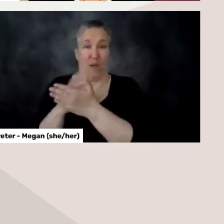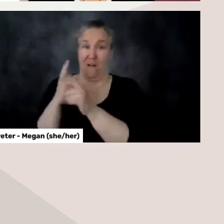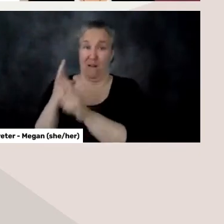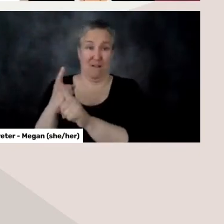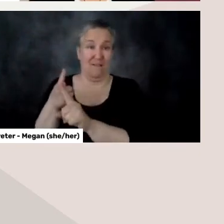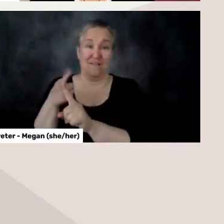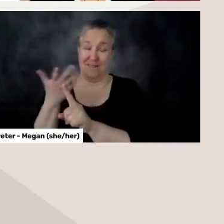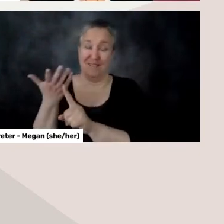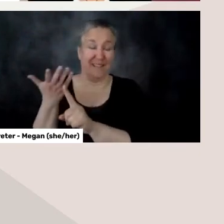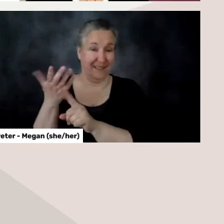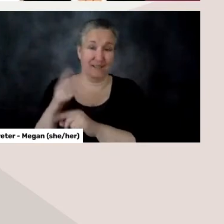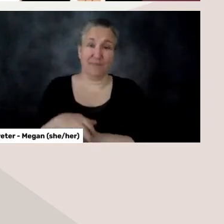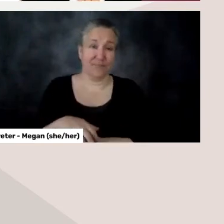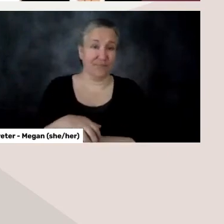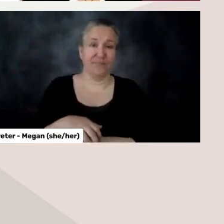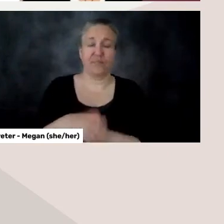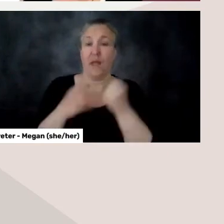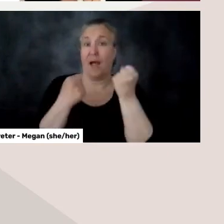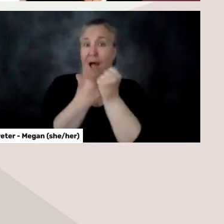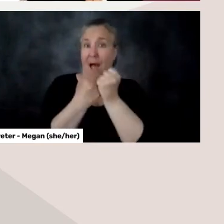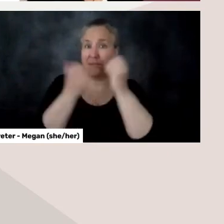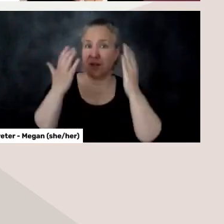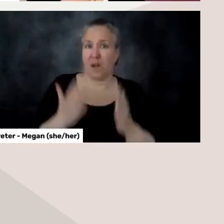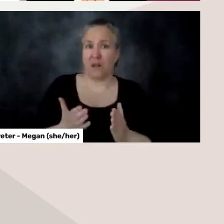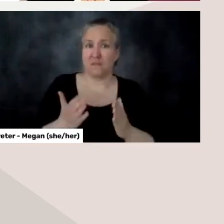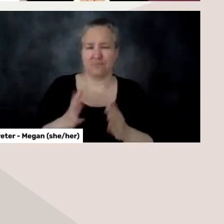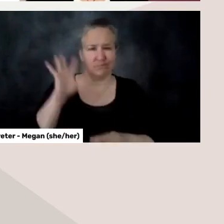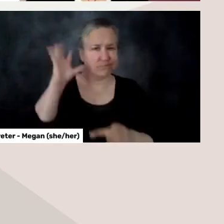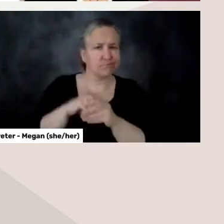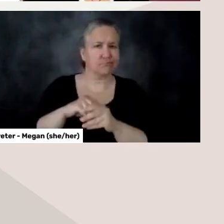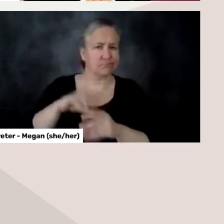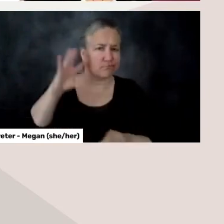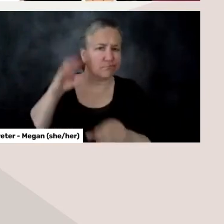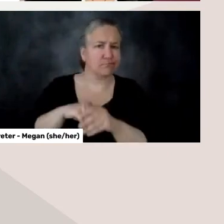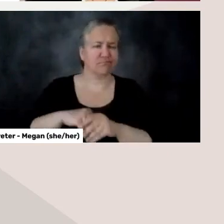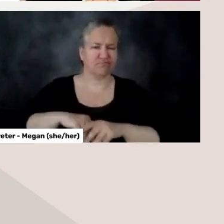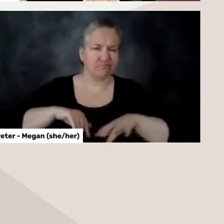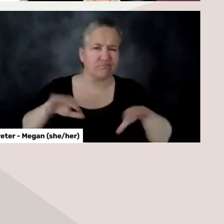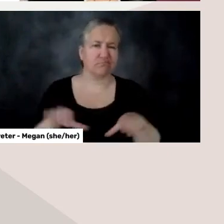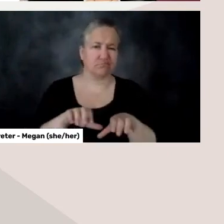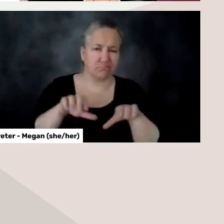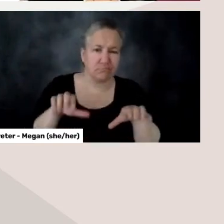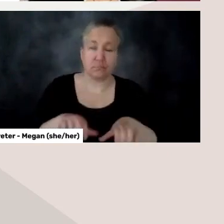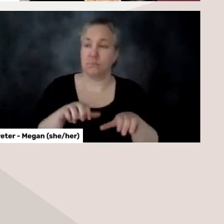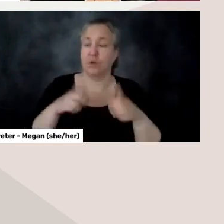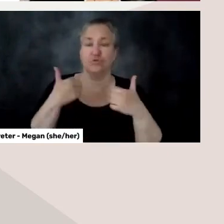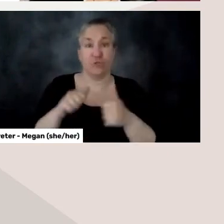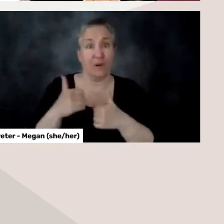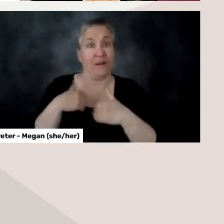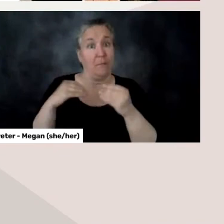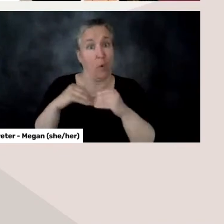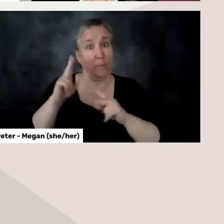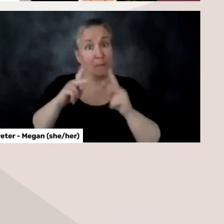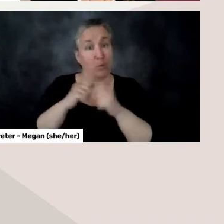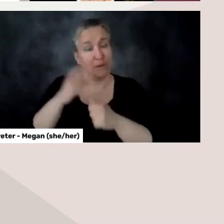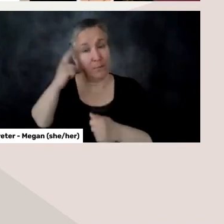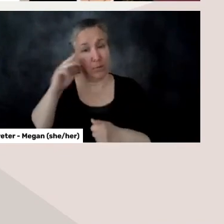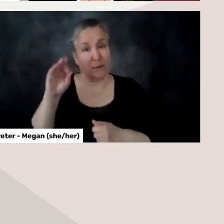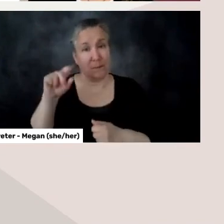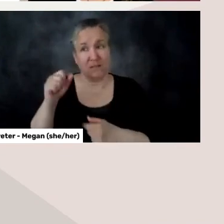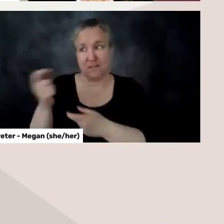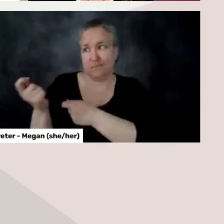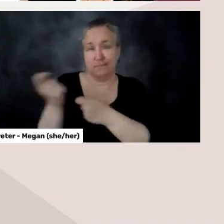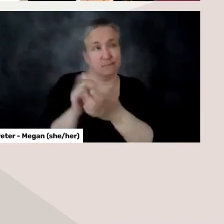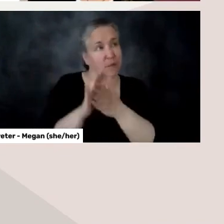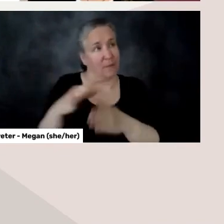these advocates have really been involved in trying to get more people with brain mets